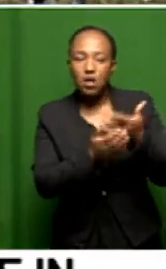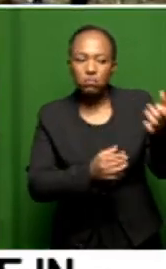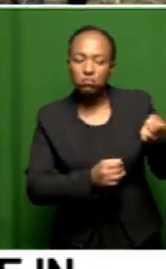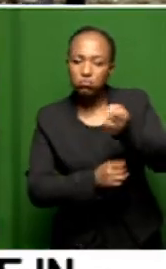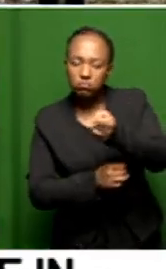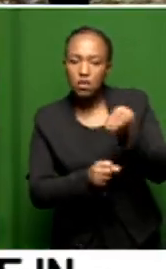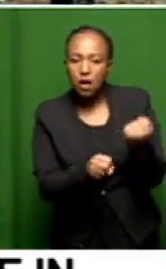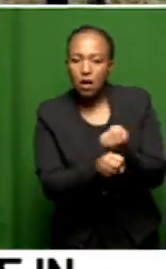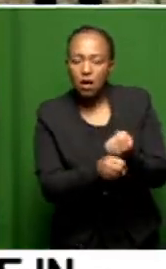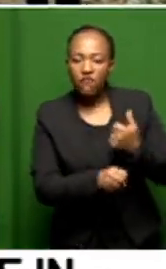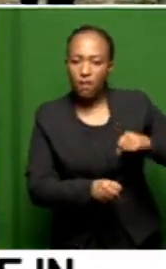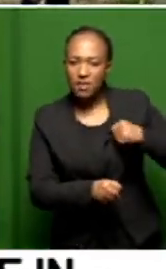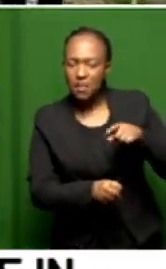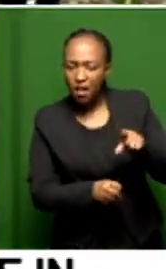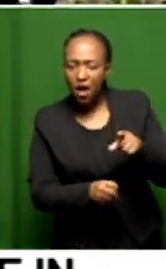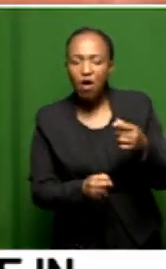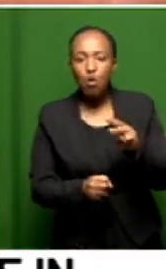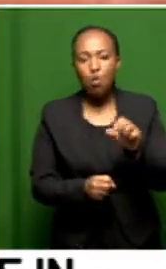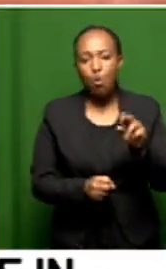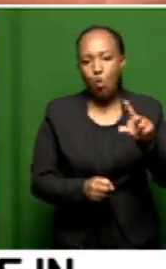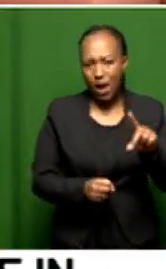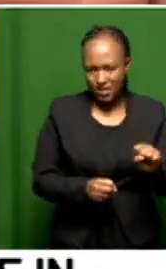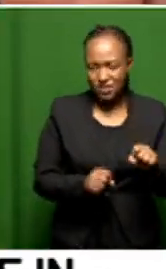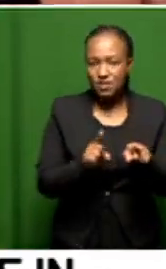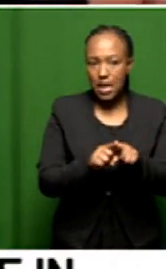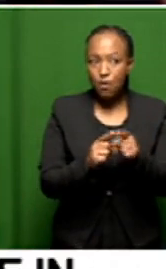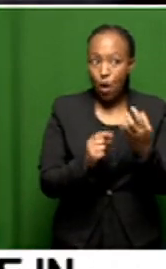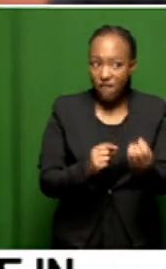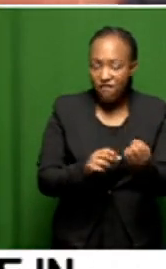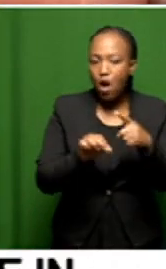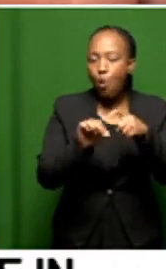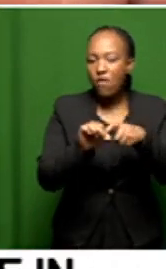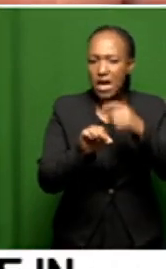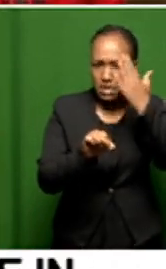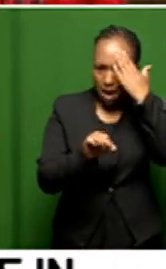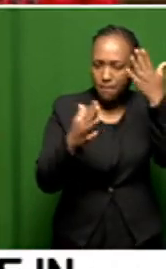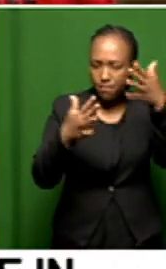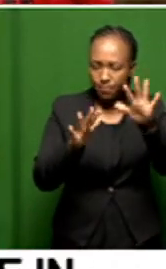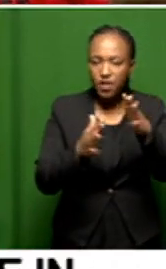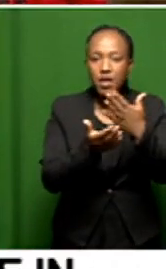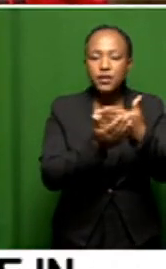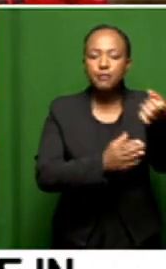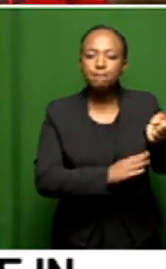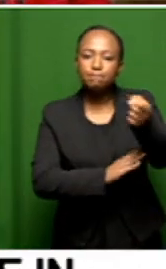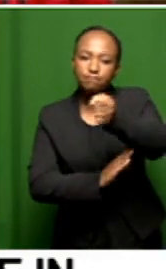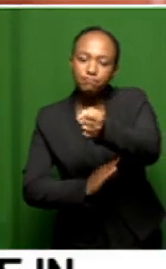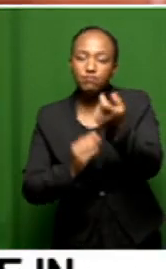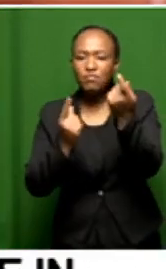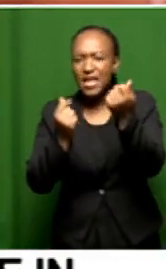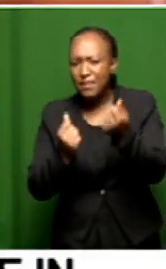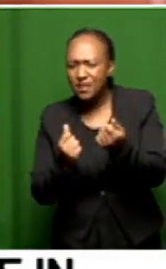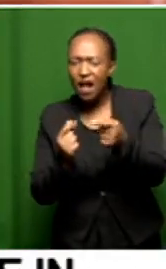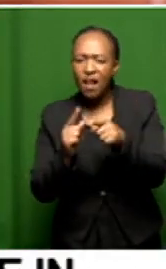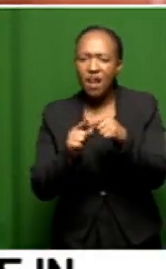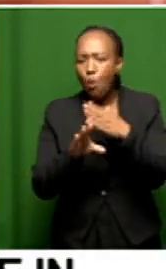labor-intensive programs of municipalities or wards, and those that do have would probably be absorbed in your capital-intensive